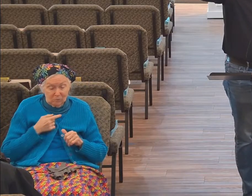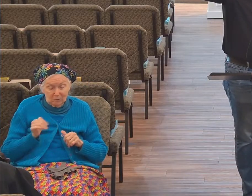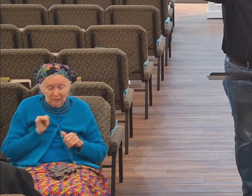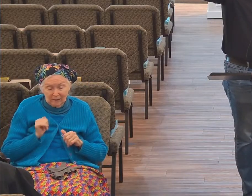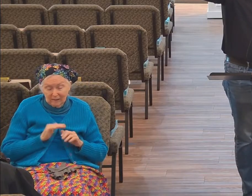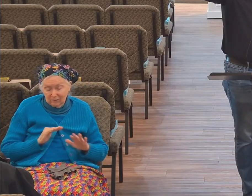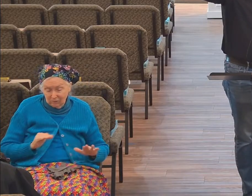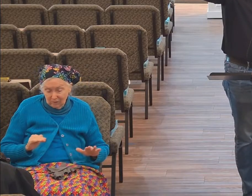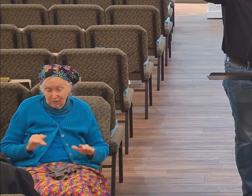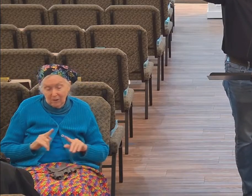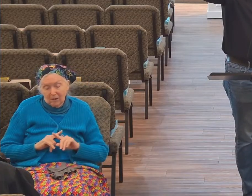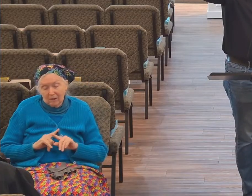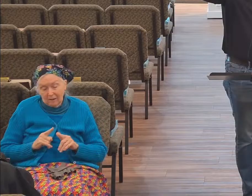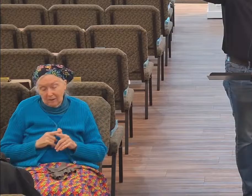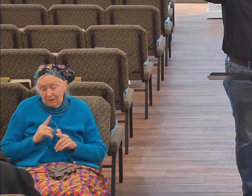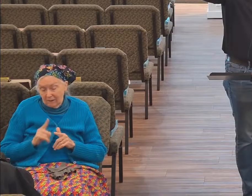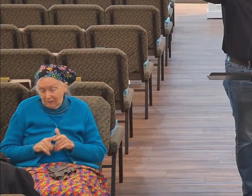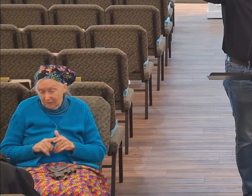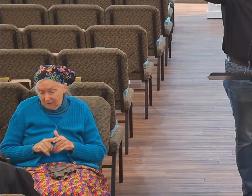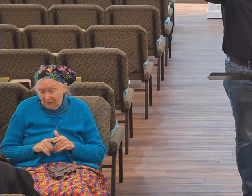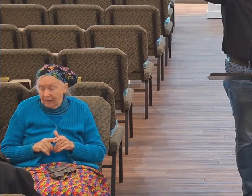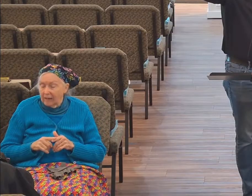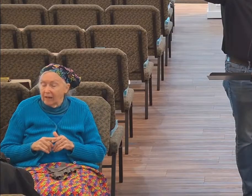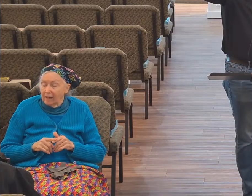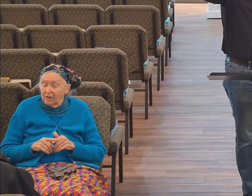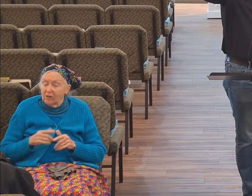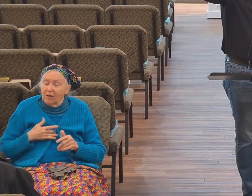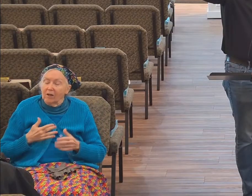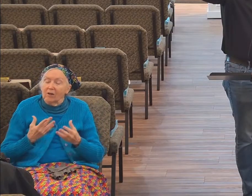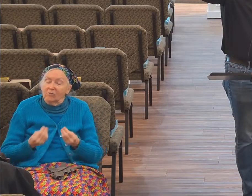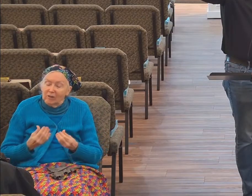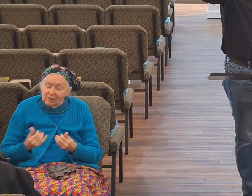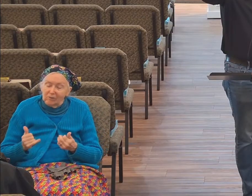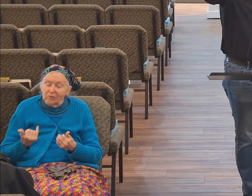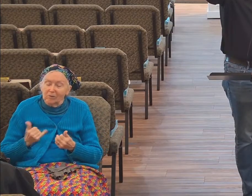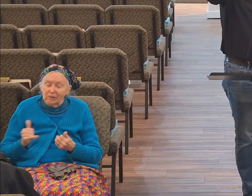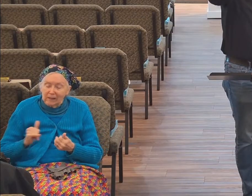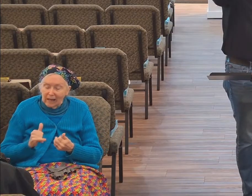7, gentle as what? A nursing mother, right?